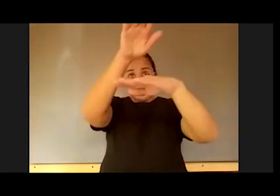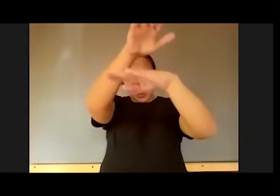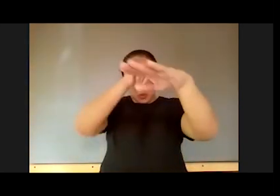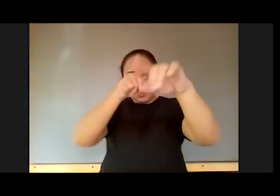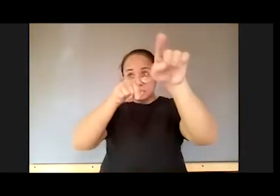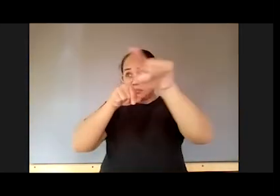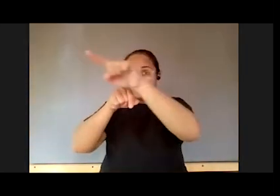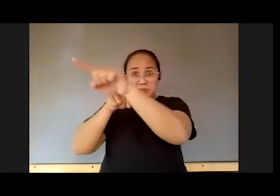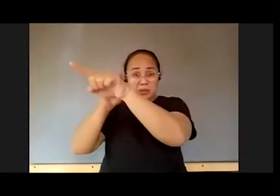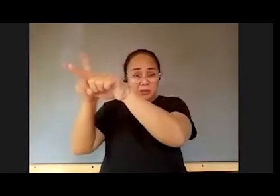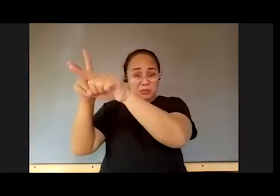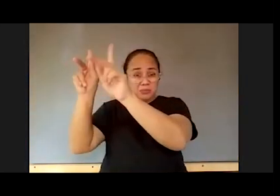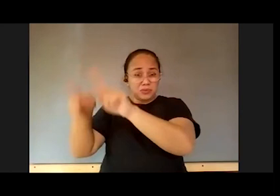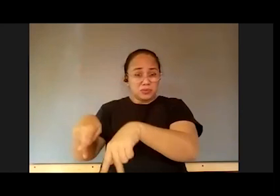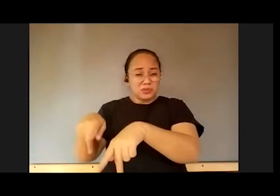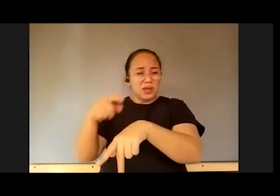Okay, I think the first one